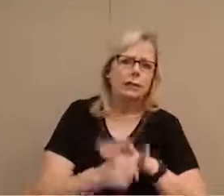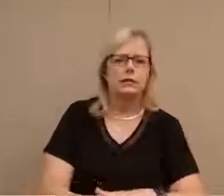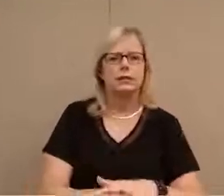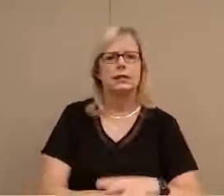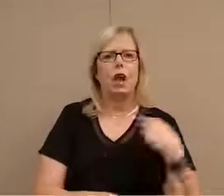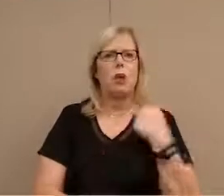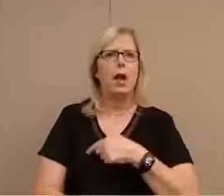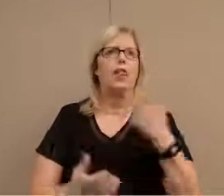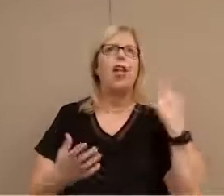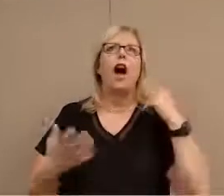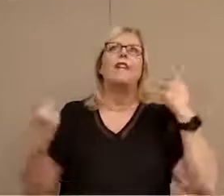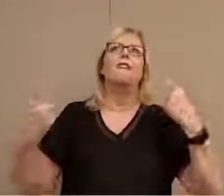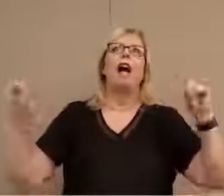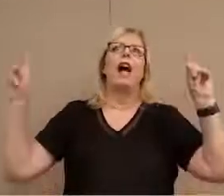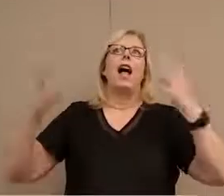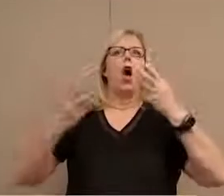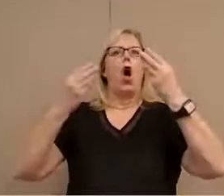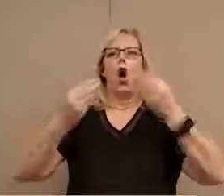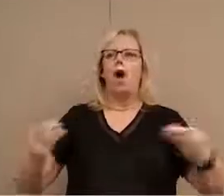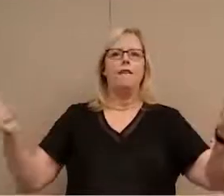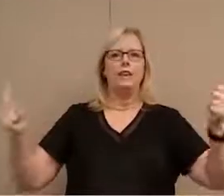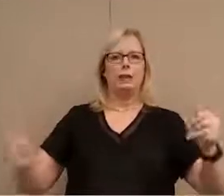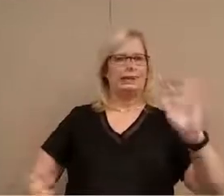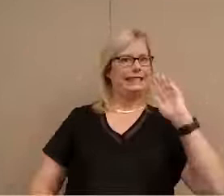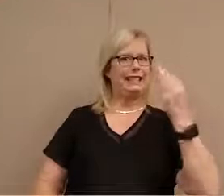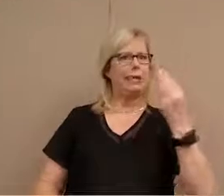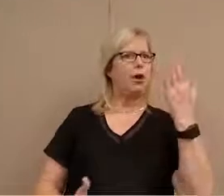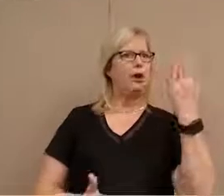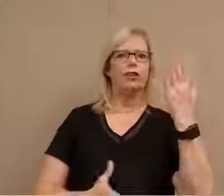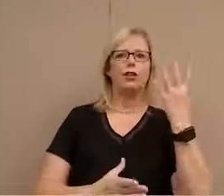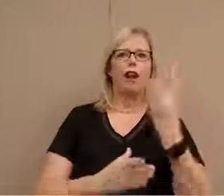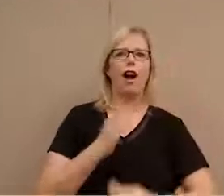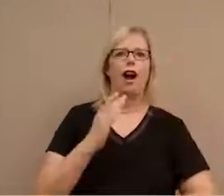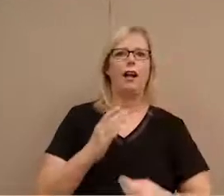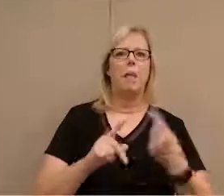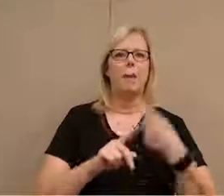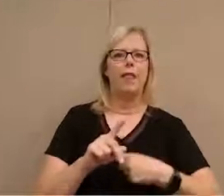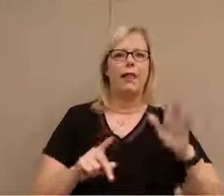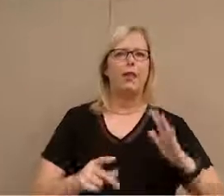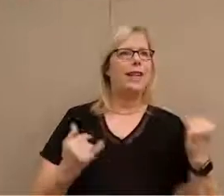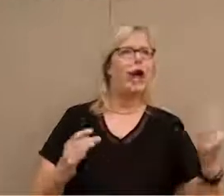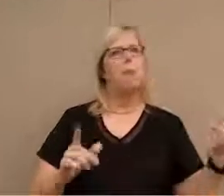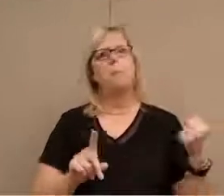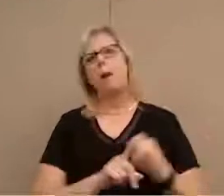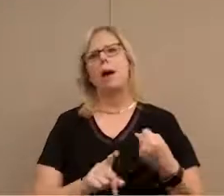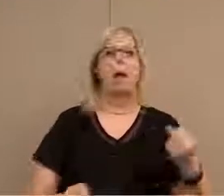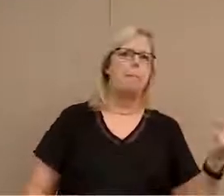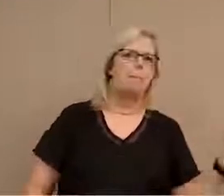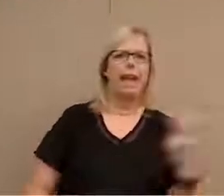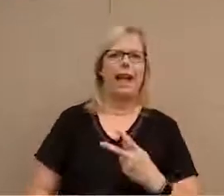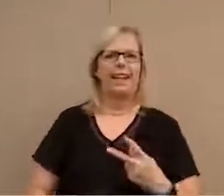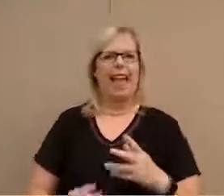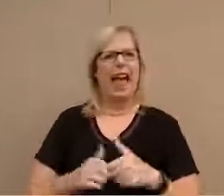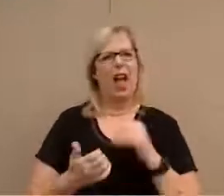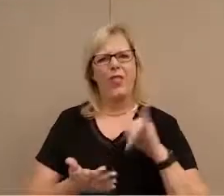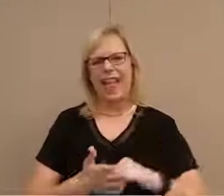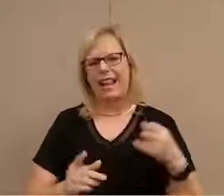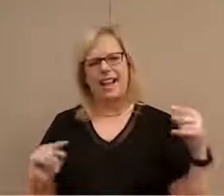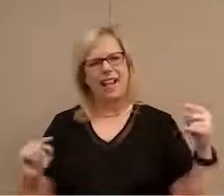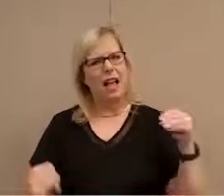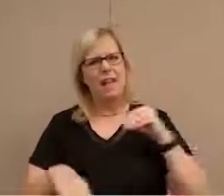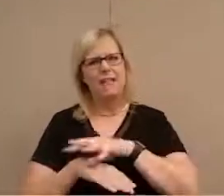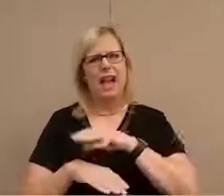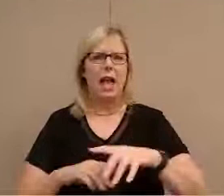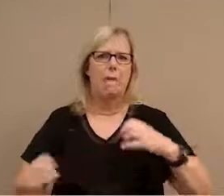that were over, or at least appeared to be over a month ago, they're all back. How is that emotionally and mentally